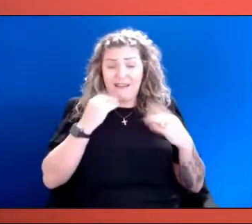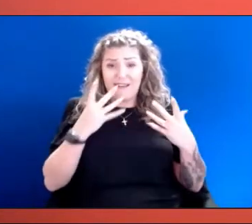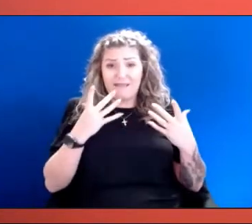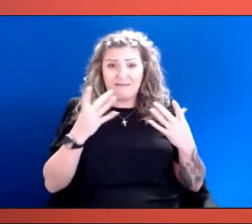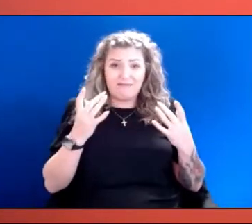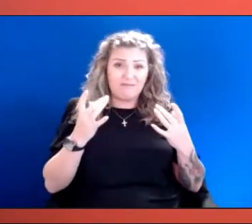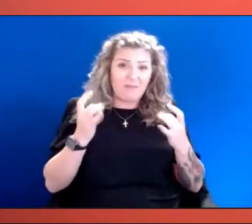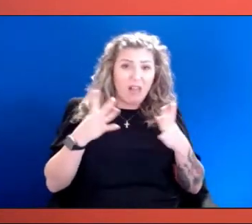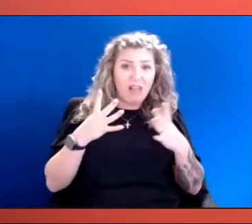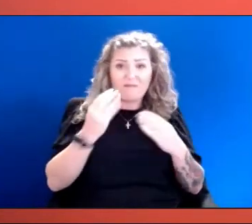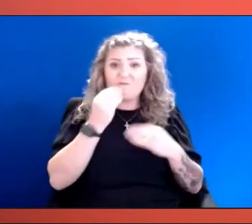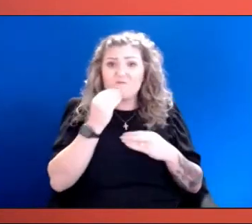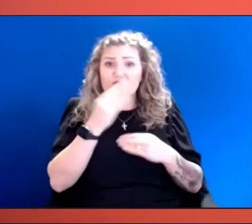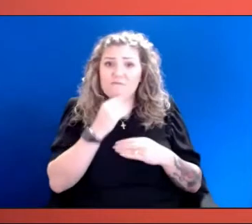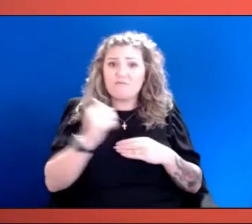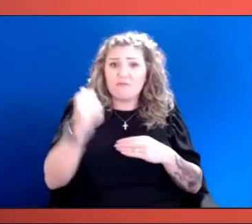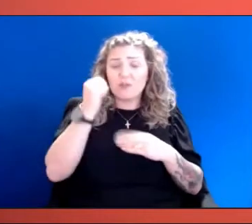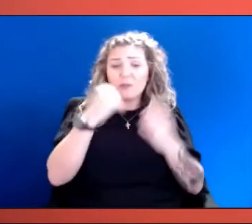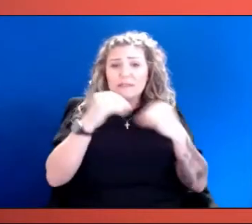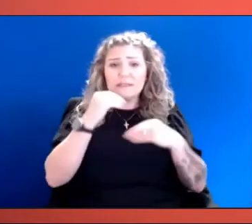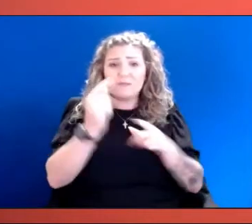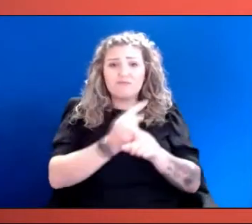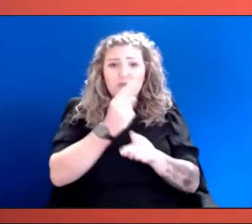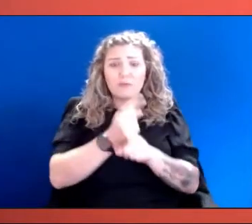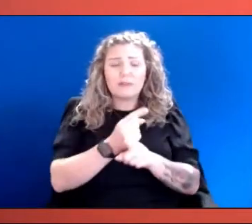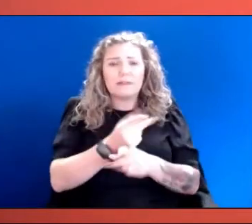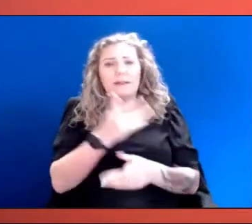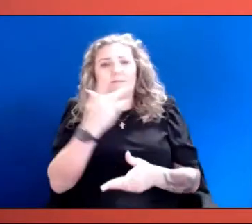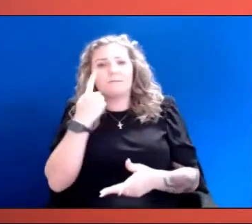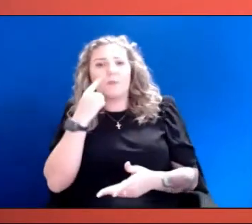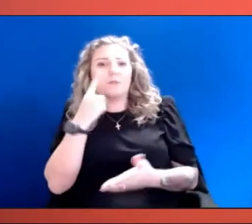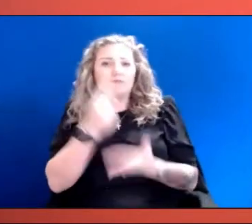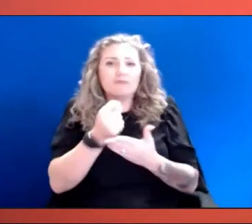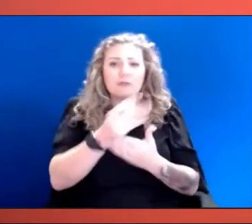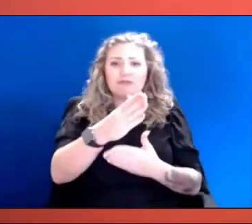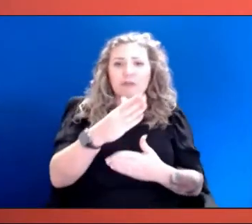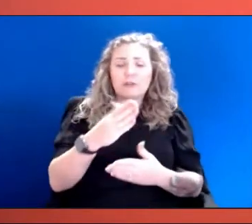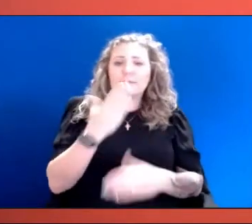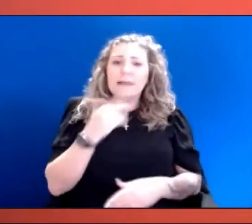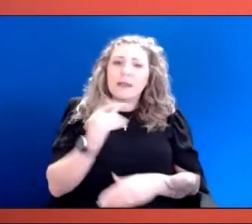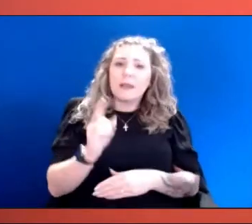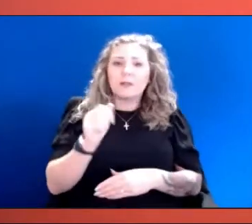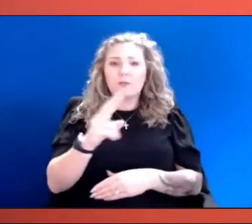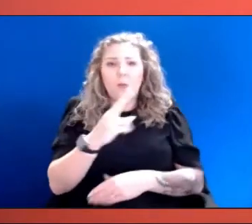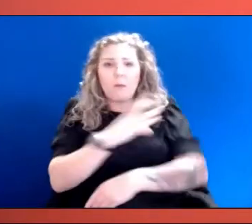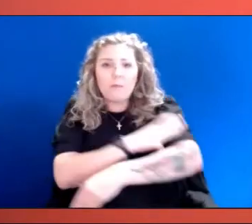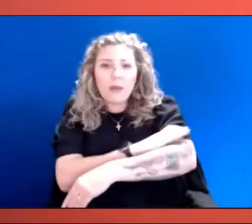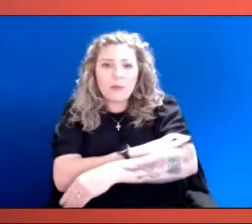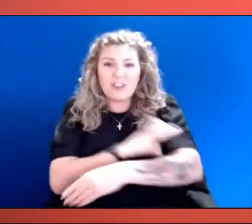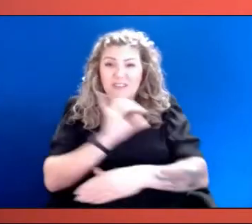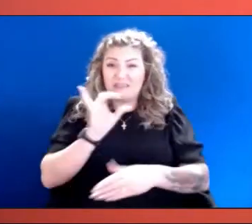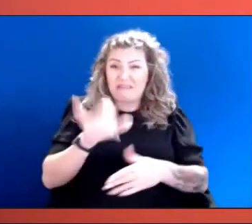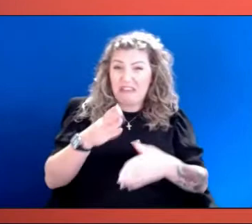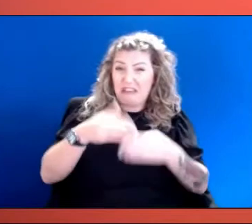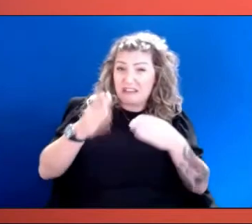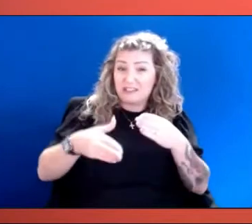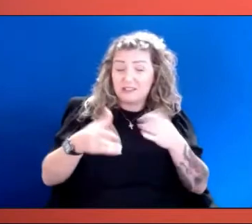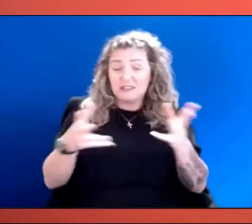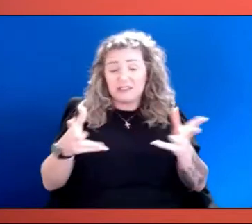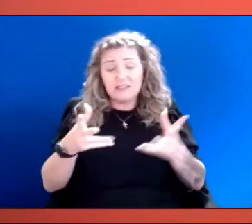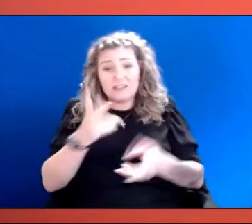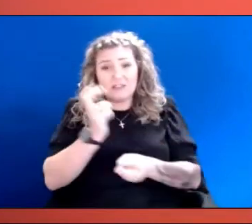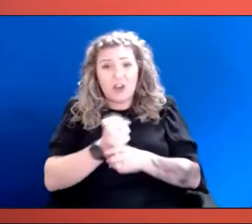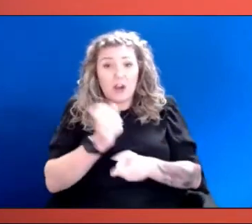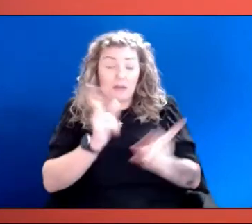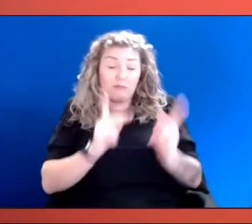refused to eat right to treat their diabetes or their blood pressure, and seeing that end point is really hard. Some people get affected by it